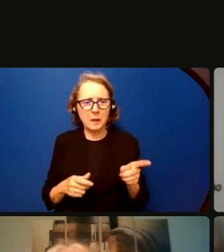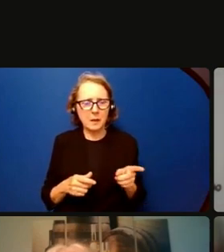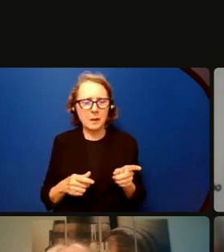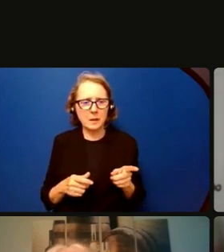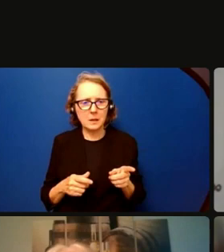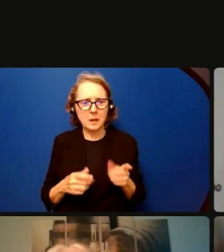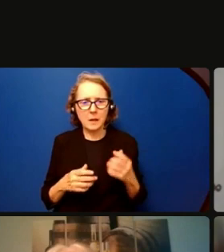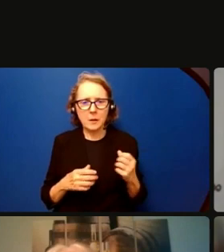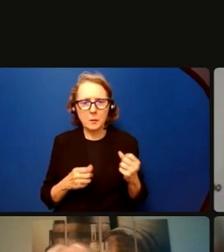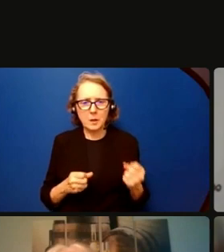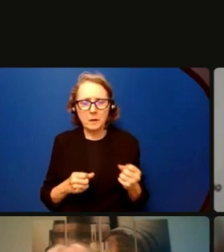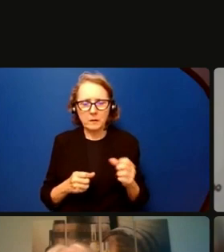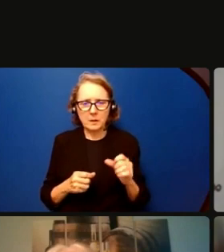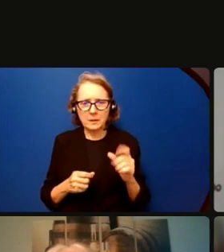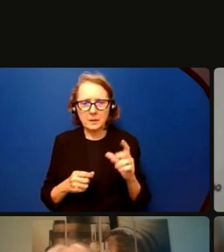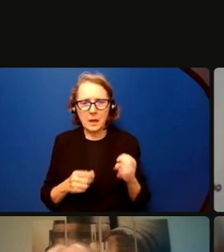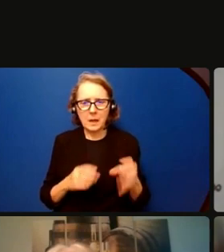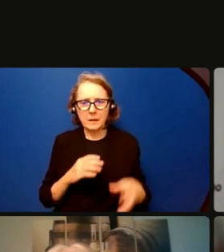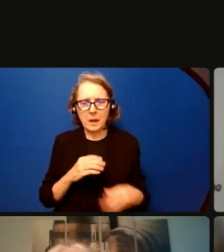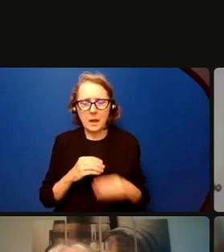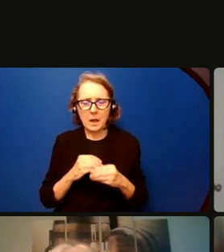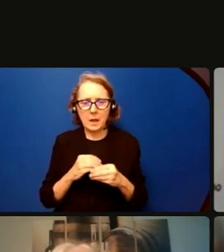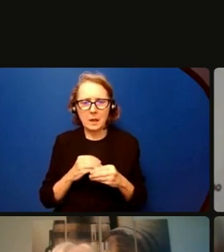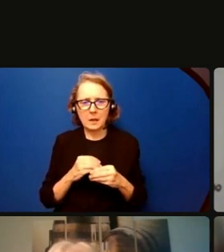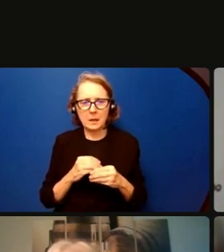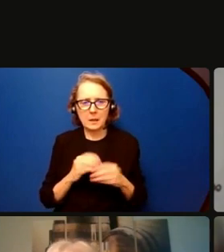on their recovery side, they've added